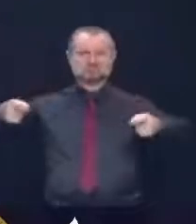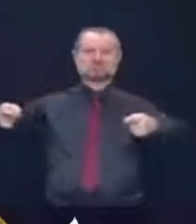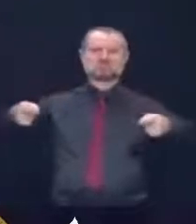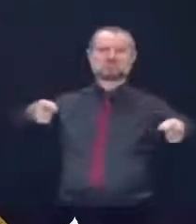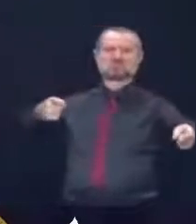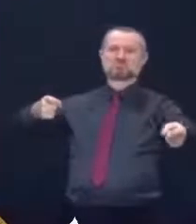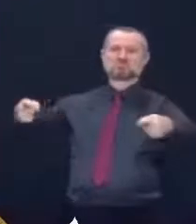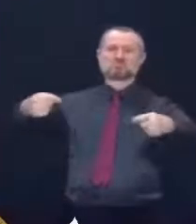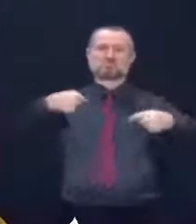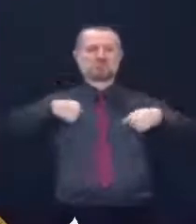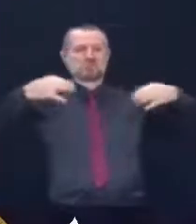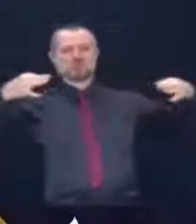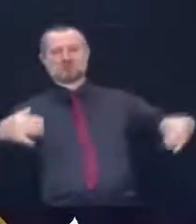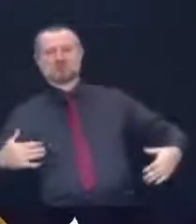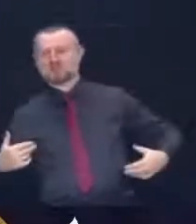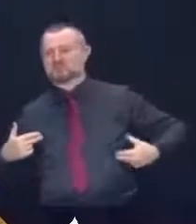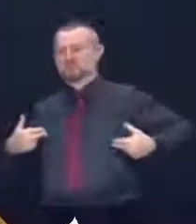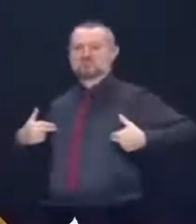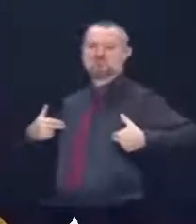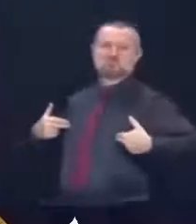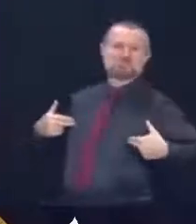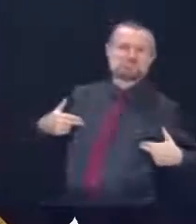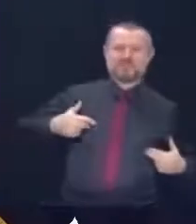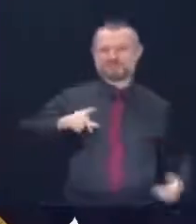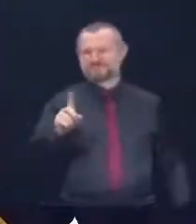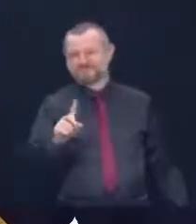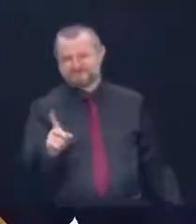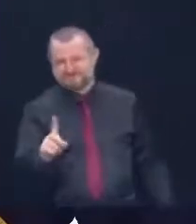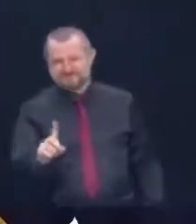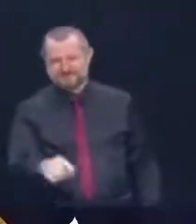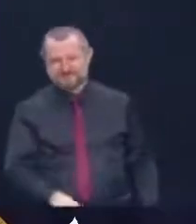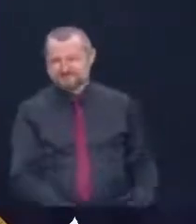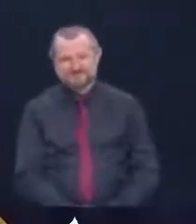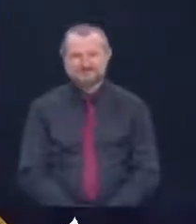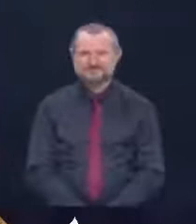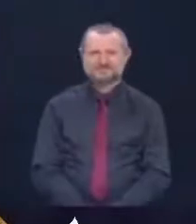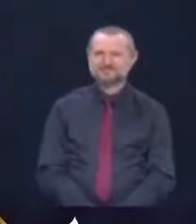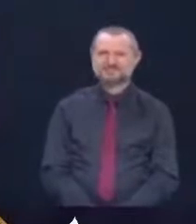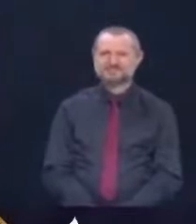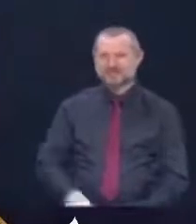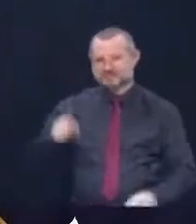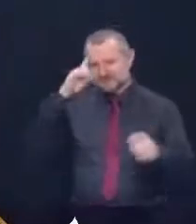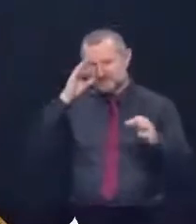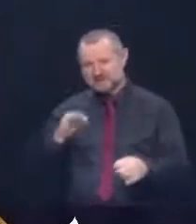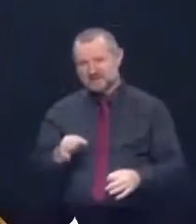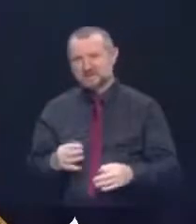So you're not a law enforcement officer. You can't pick and choose.